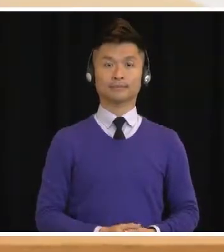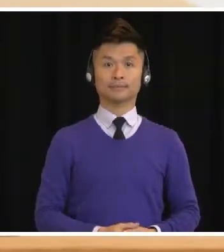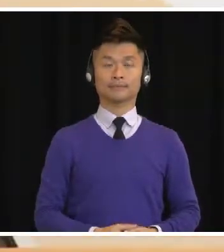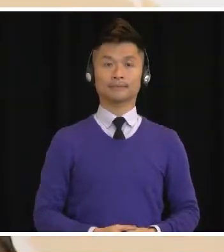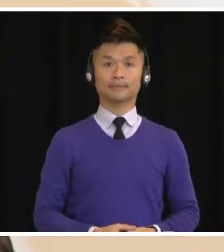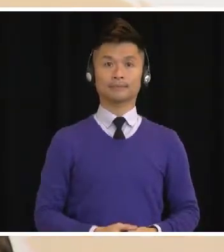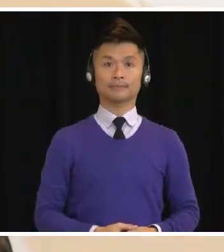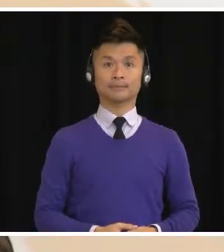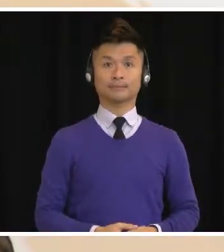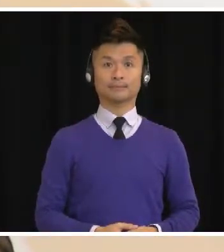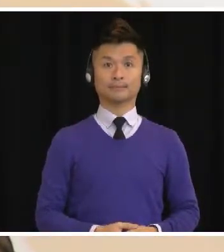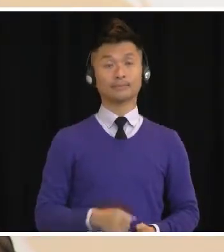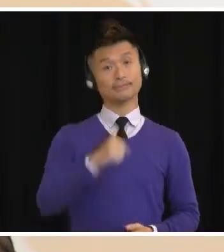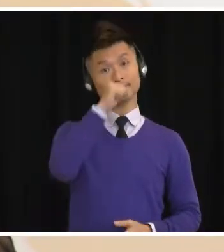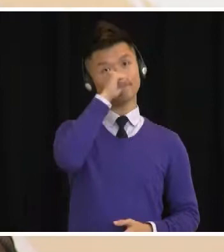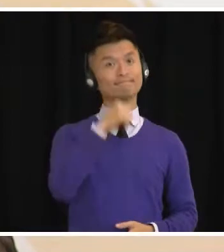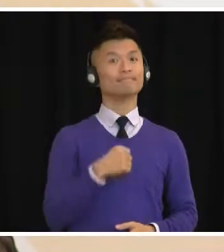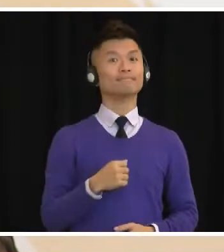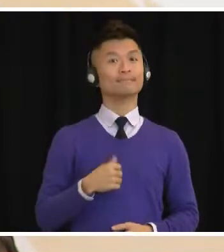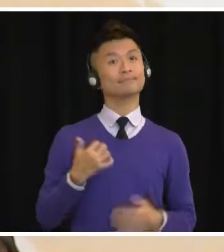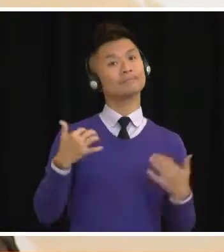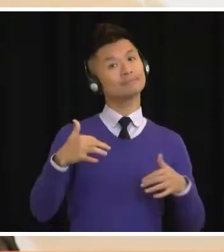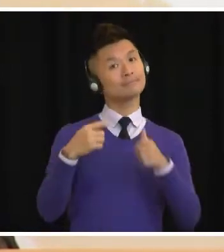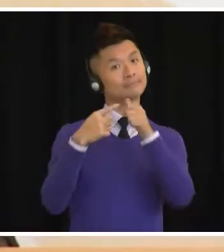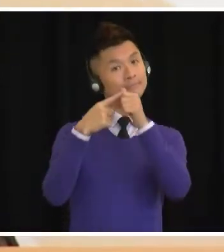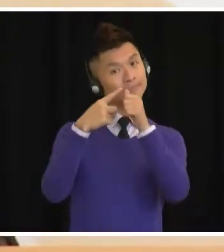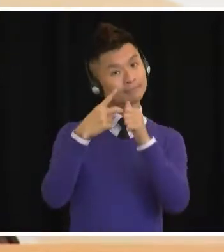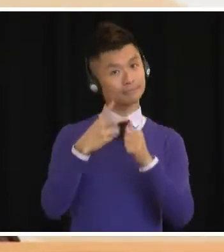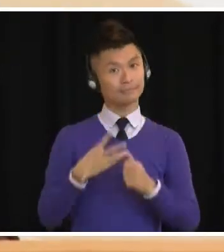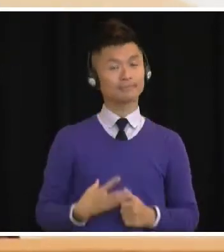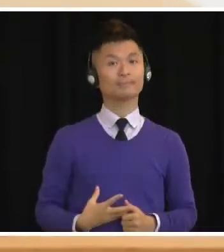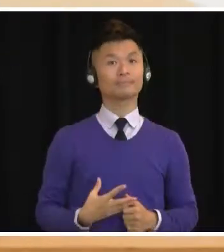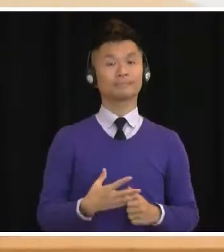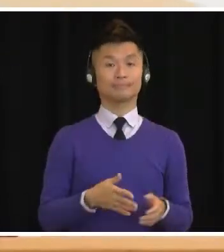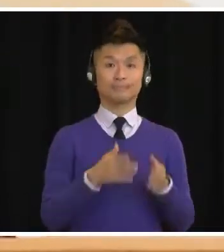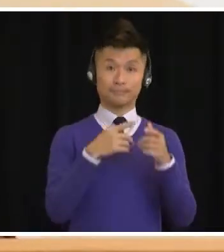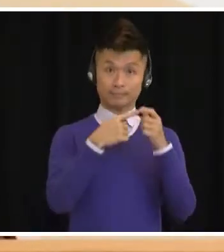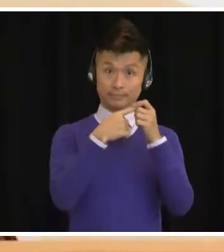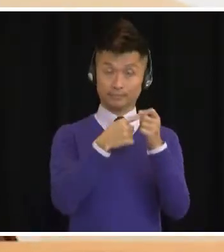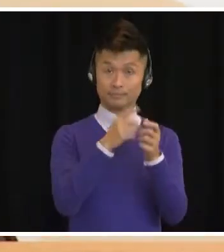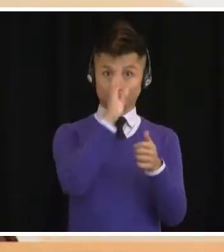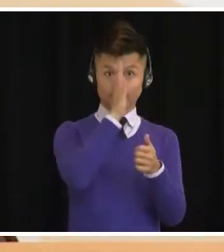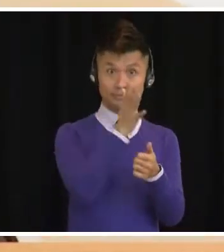questions. There is one on the control yuan.